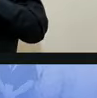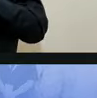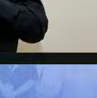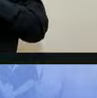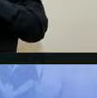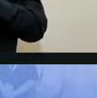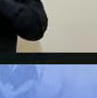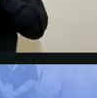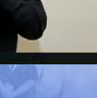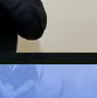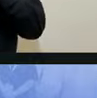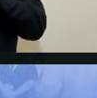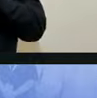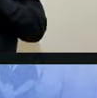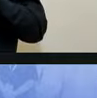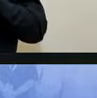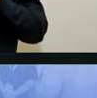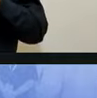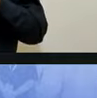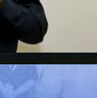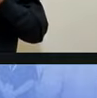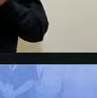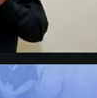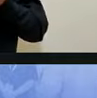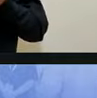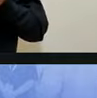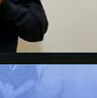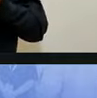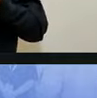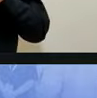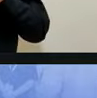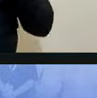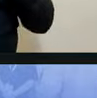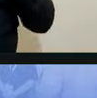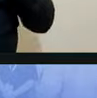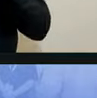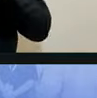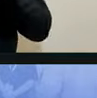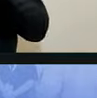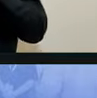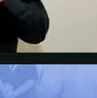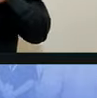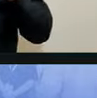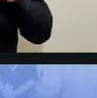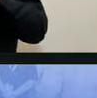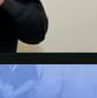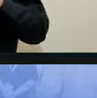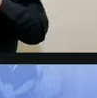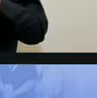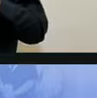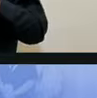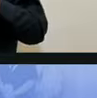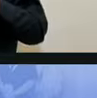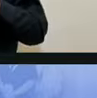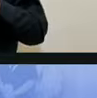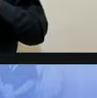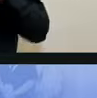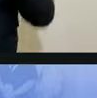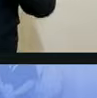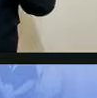followed by what Dr. Khairil is actually talking about Malaysia on how we are actually measuring impact on policies as well as the grassroots.